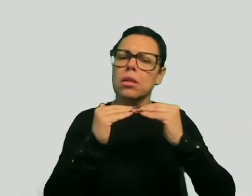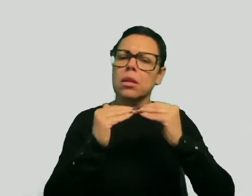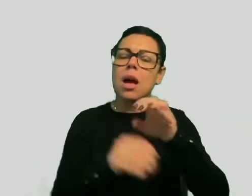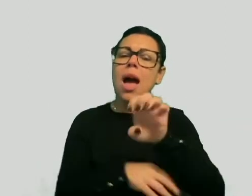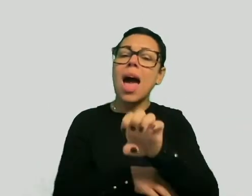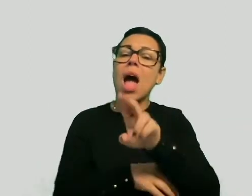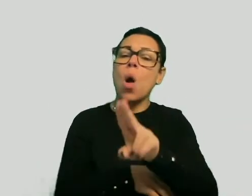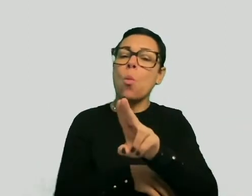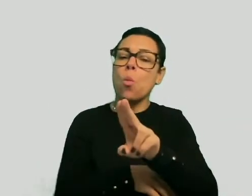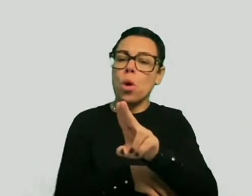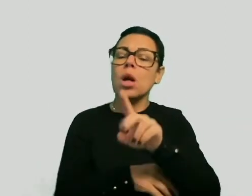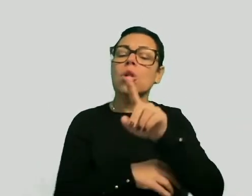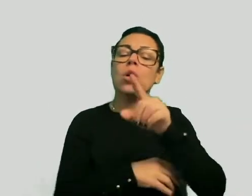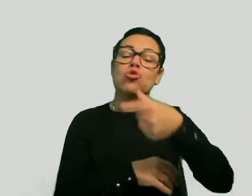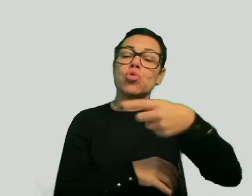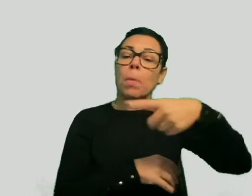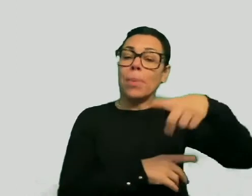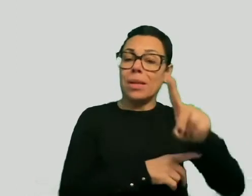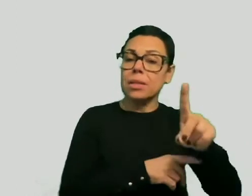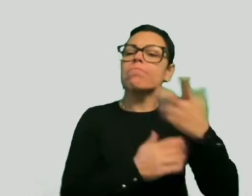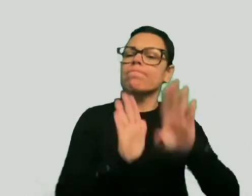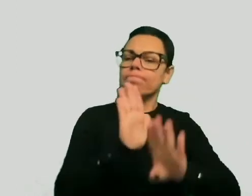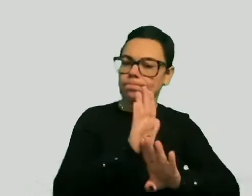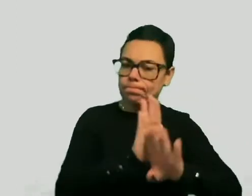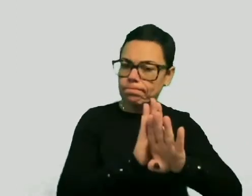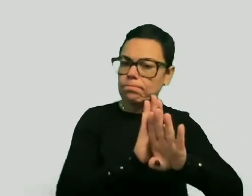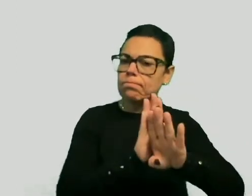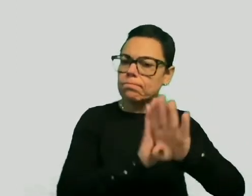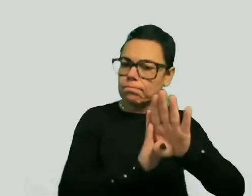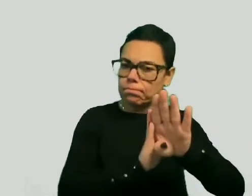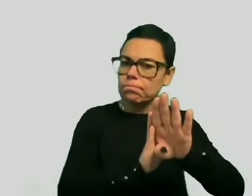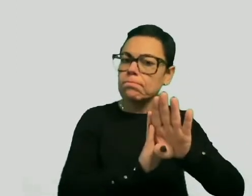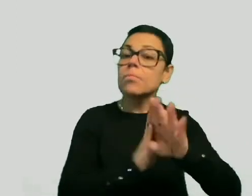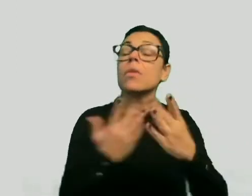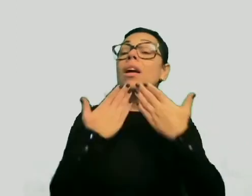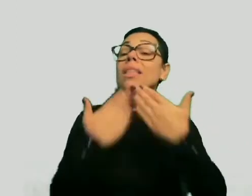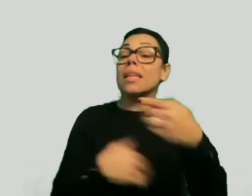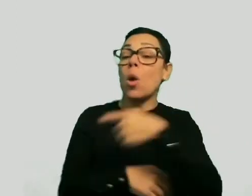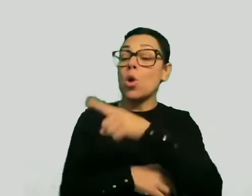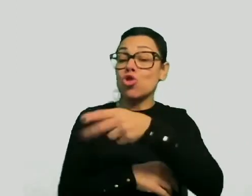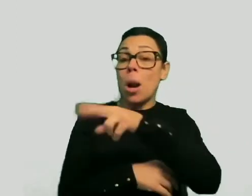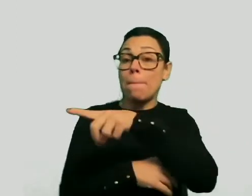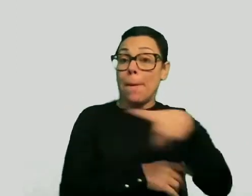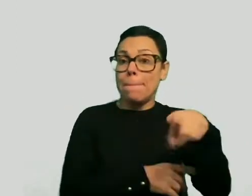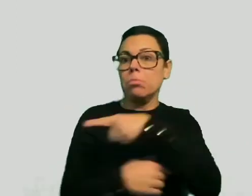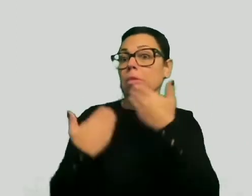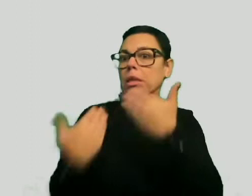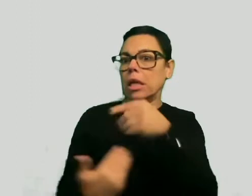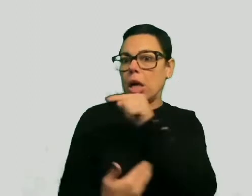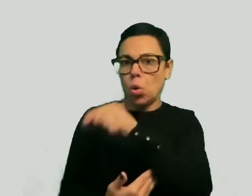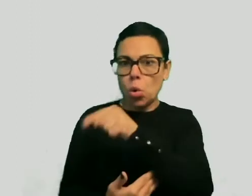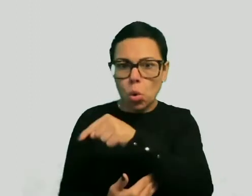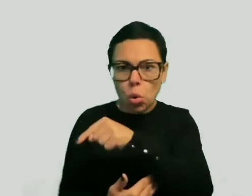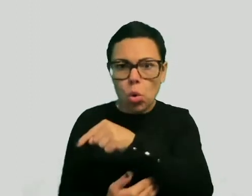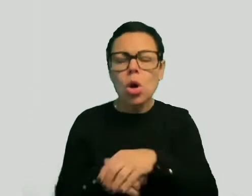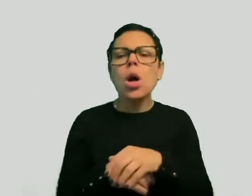support or to accelerate our drive towards gender equality. GRPP, Gender Responsive Public